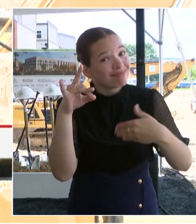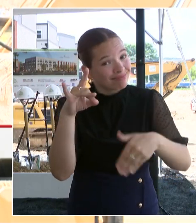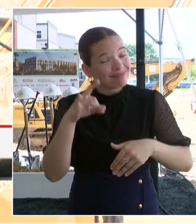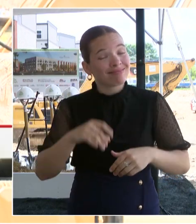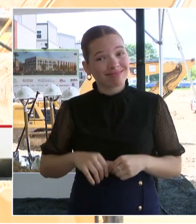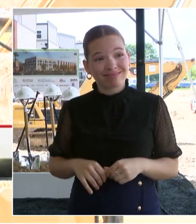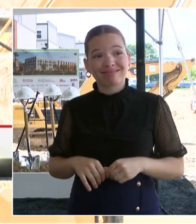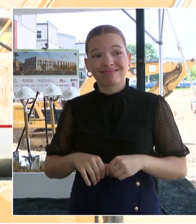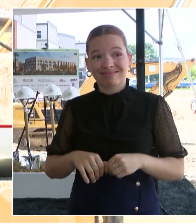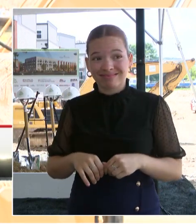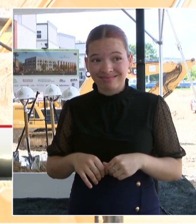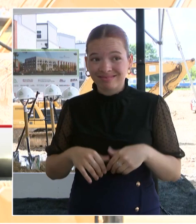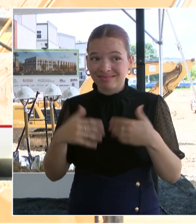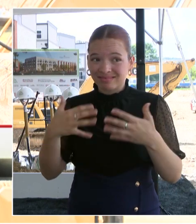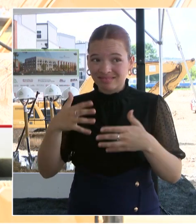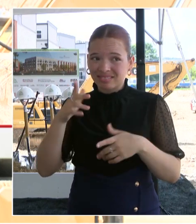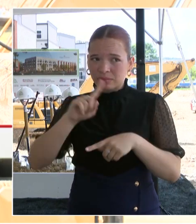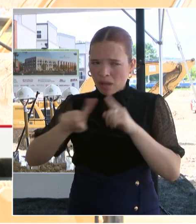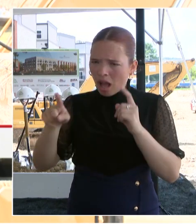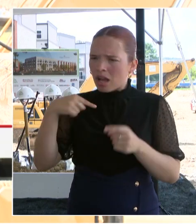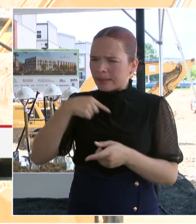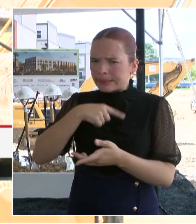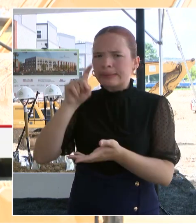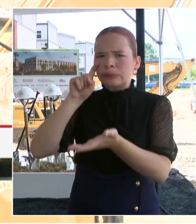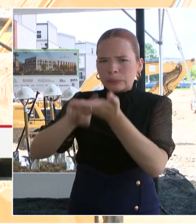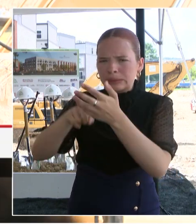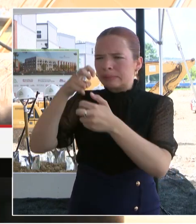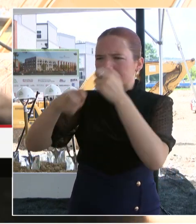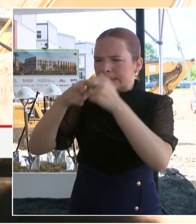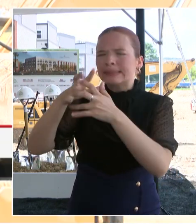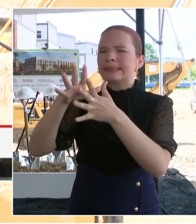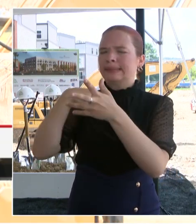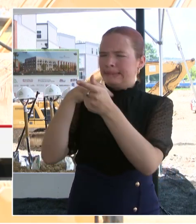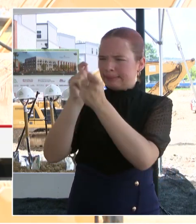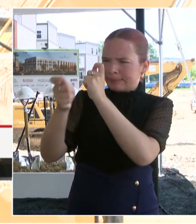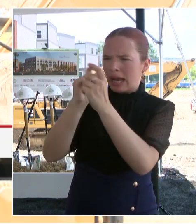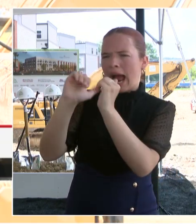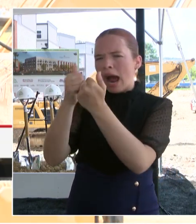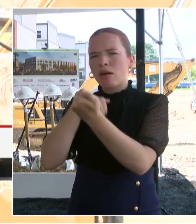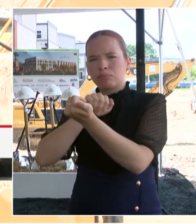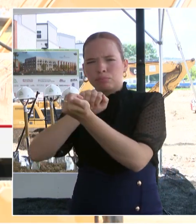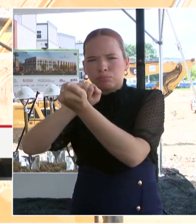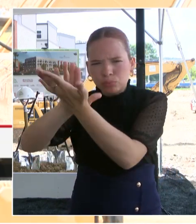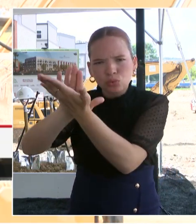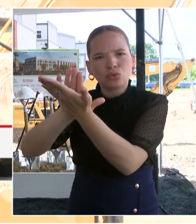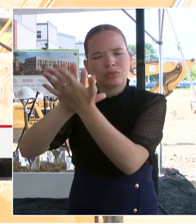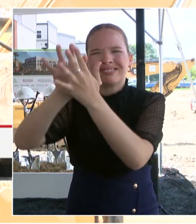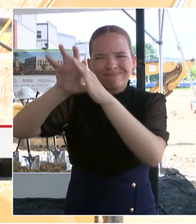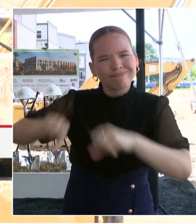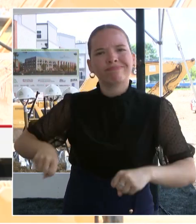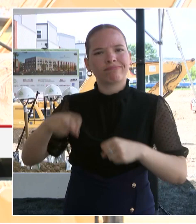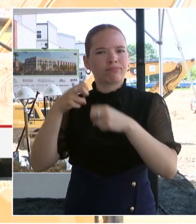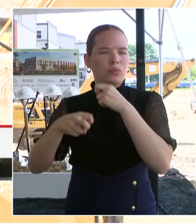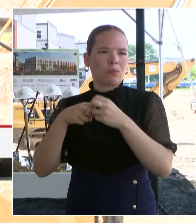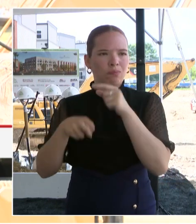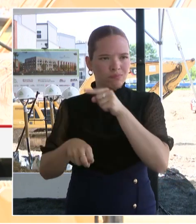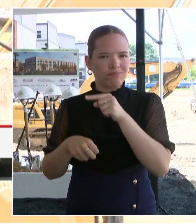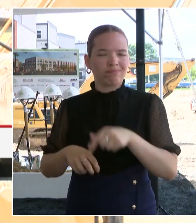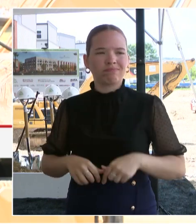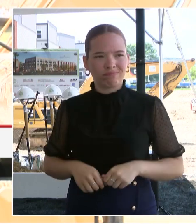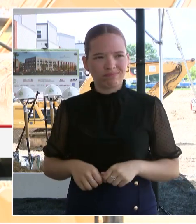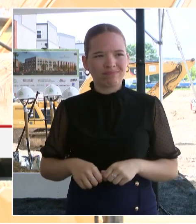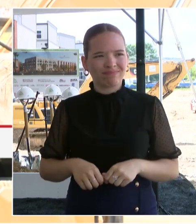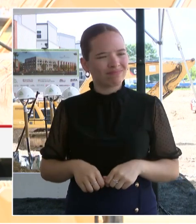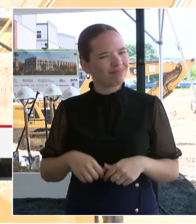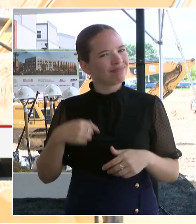do some quick thank yous. Most of the names are here, so I'm not going to walk through every single one of them. But I did have to say special